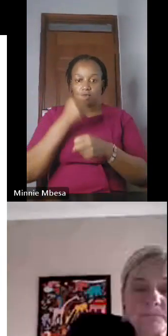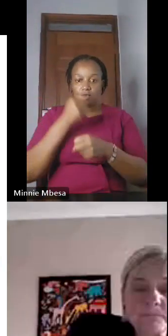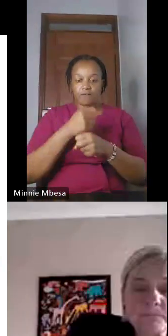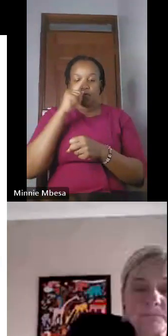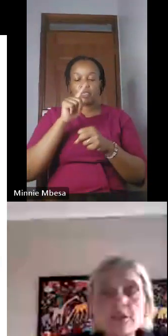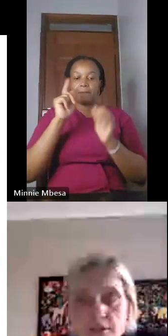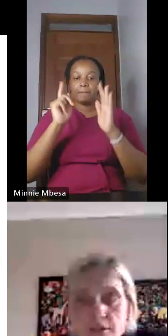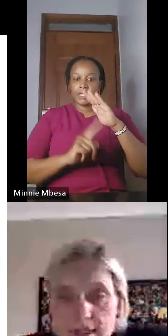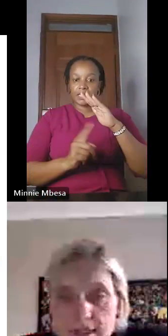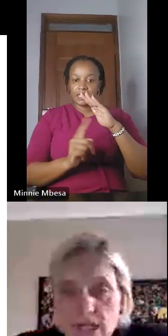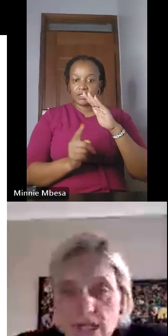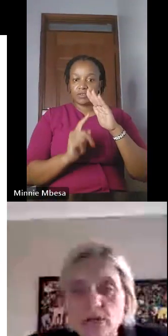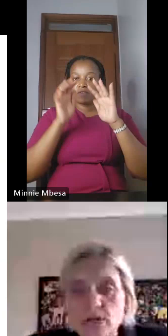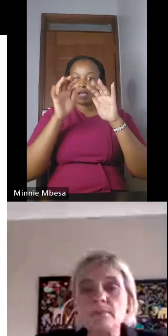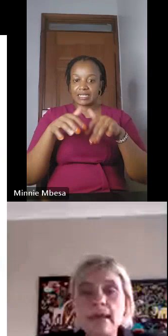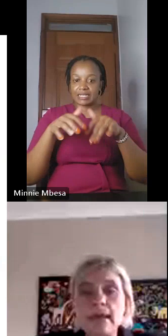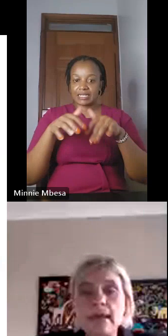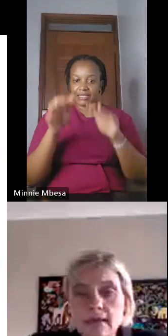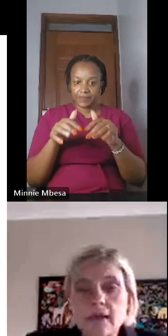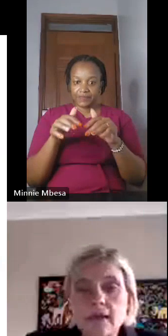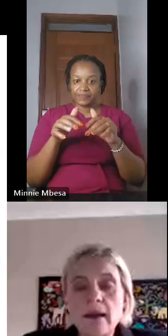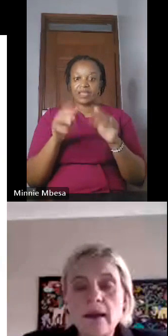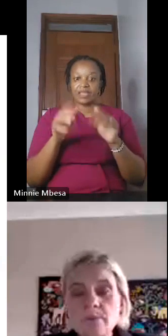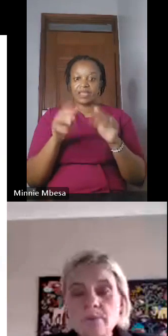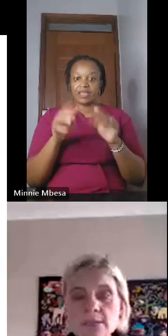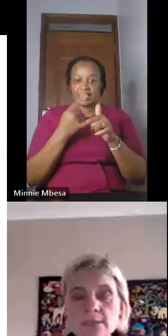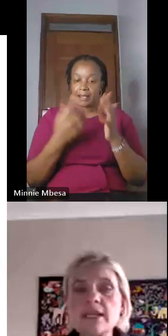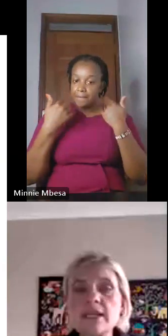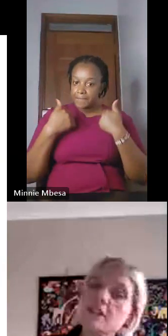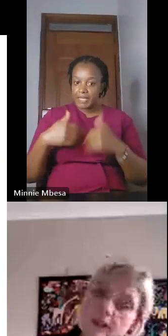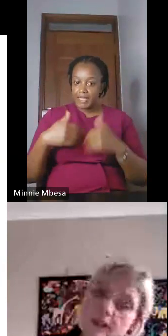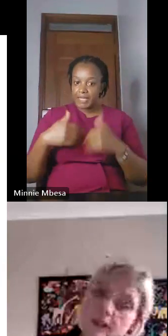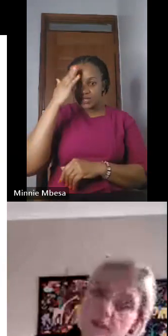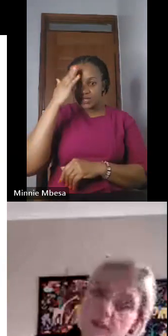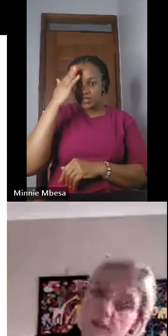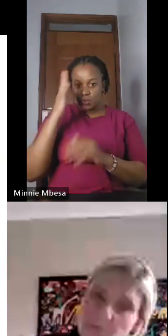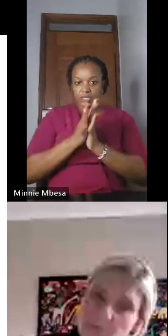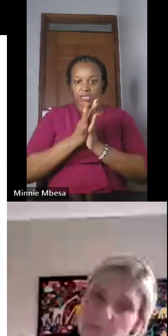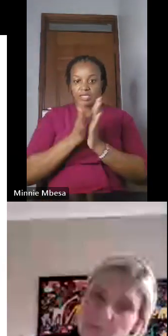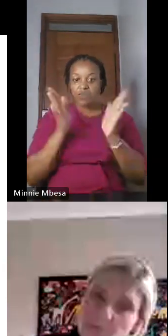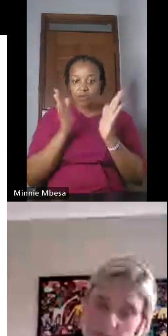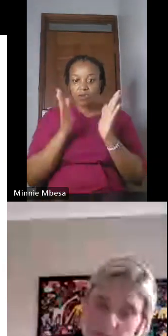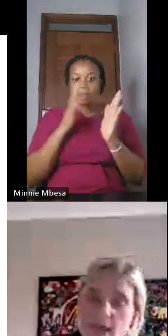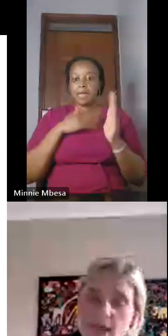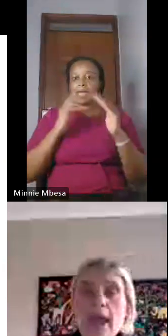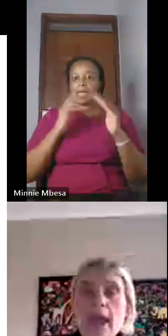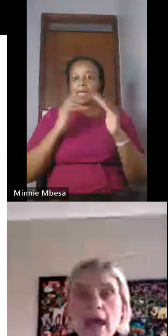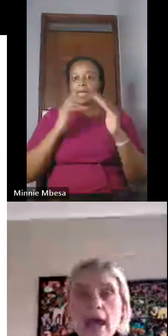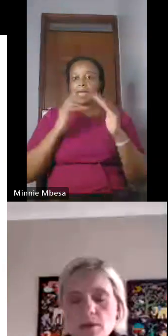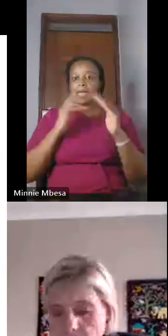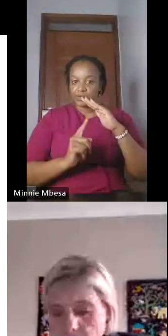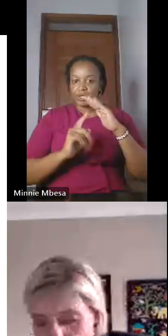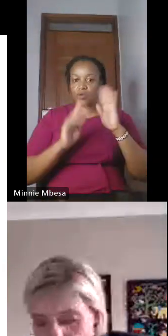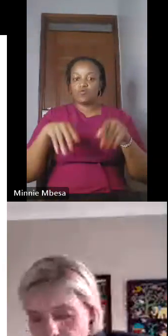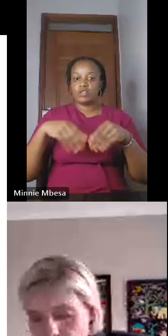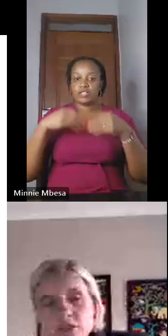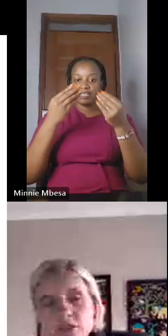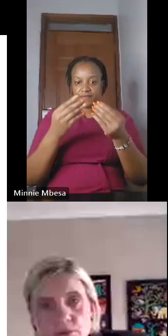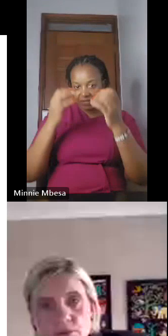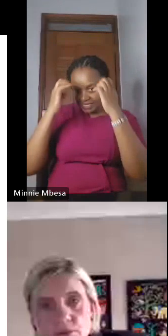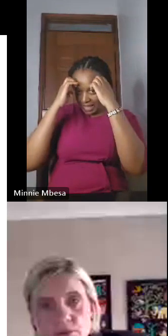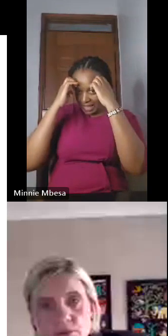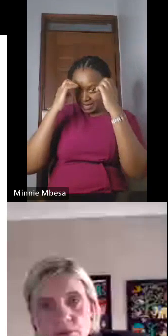officer, I know that in general, my ministry is going to give me study leave, and I will come